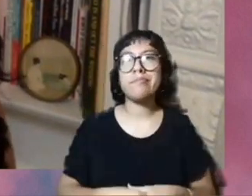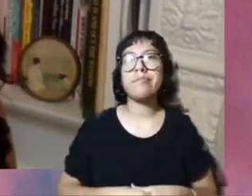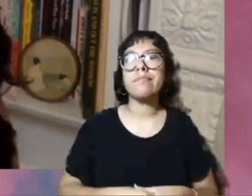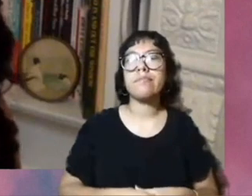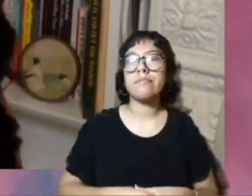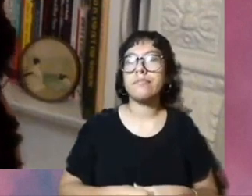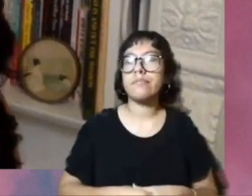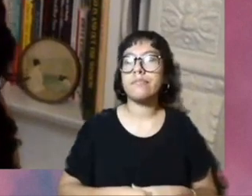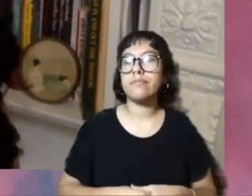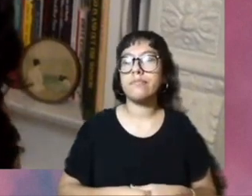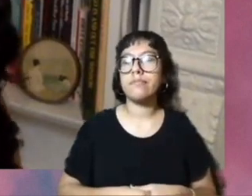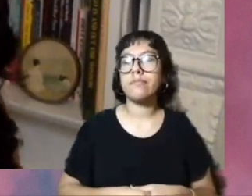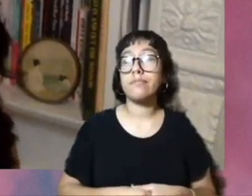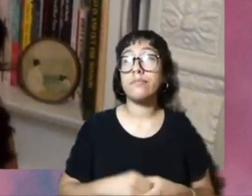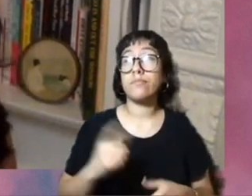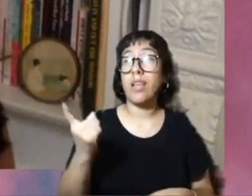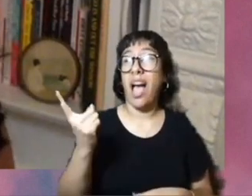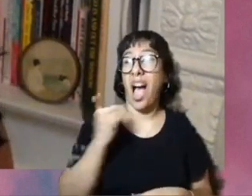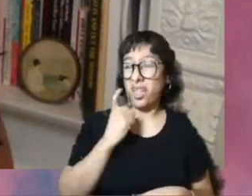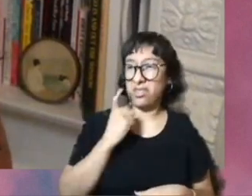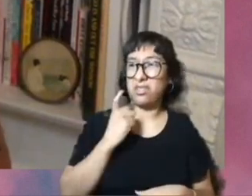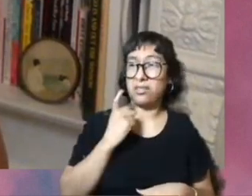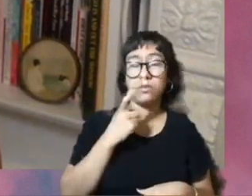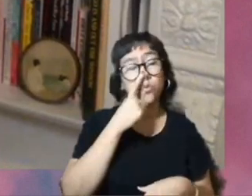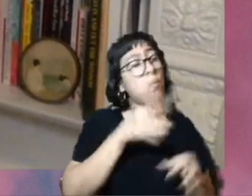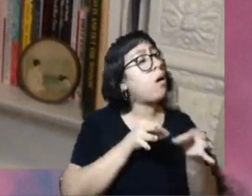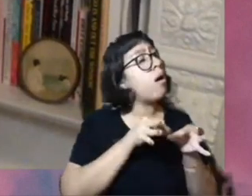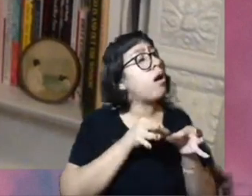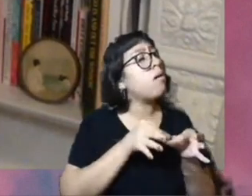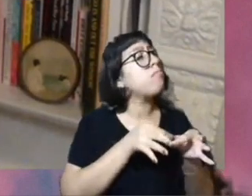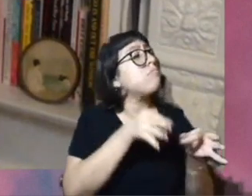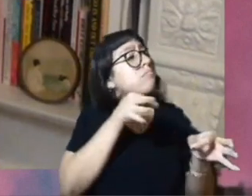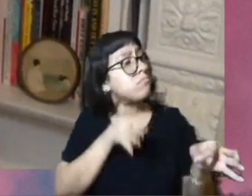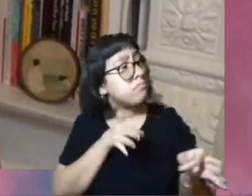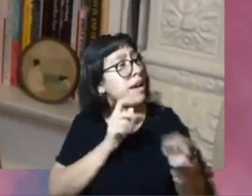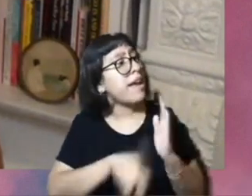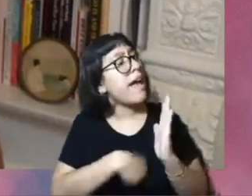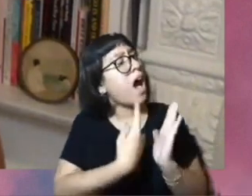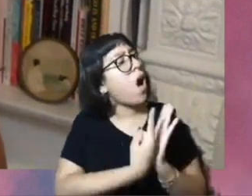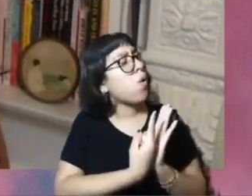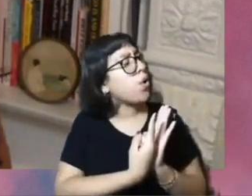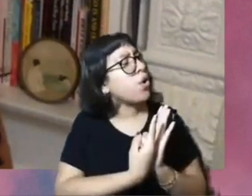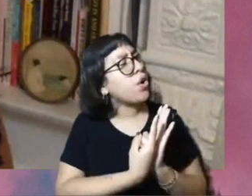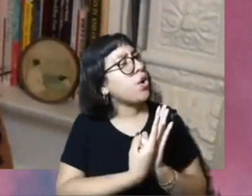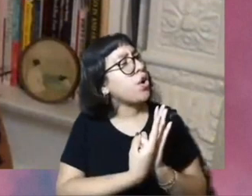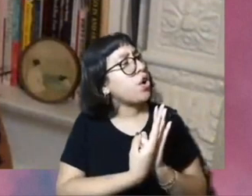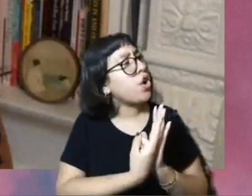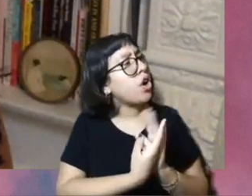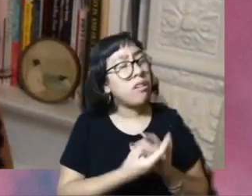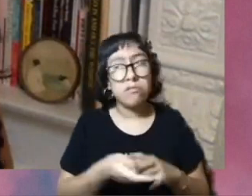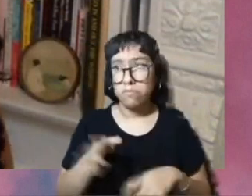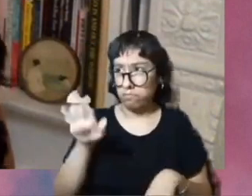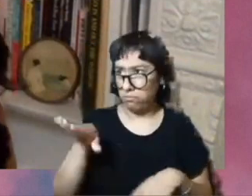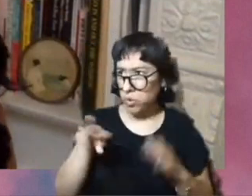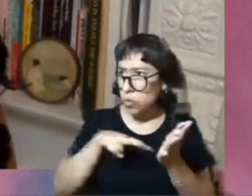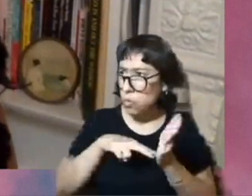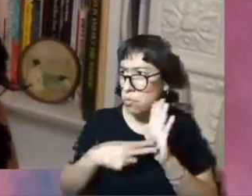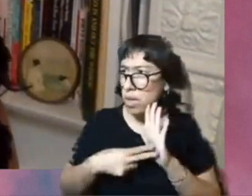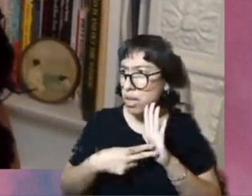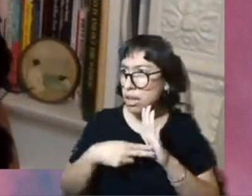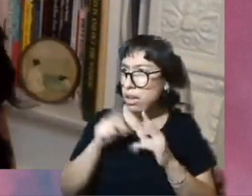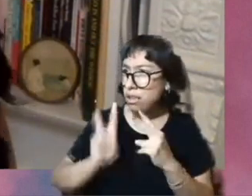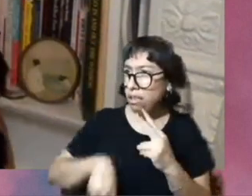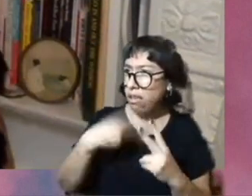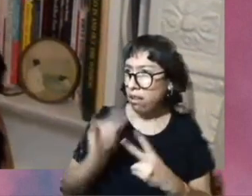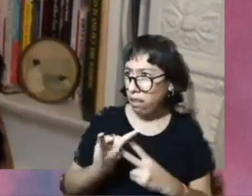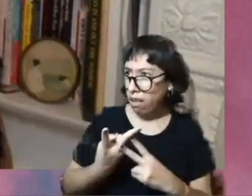When you ask to move the meeting back an hour, you mean the opposite of